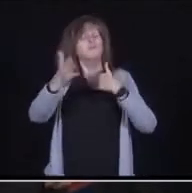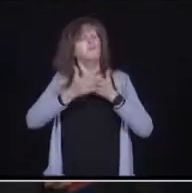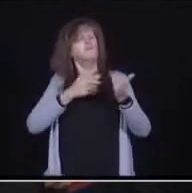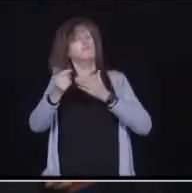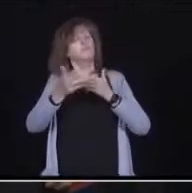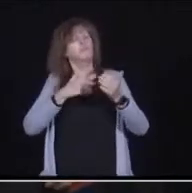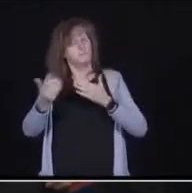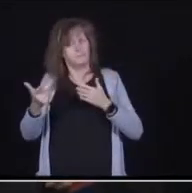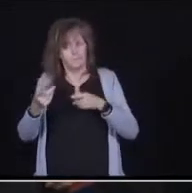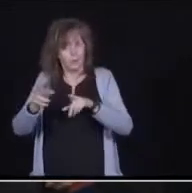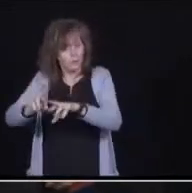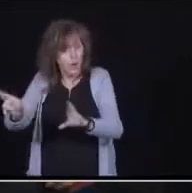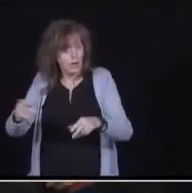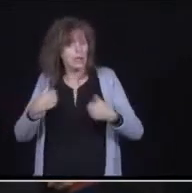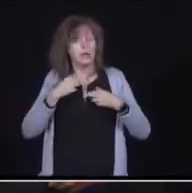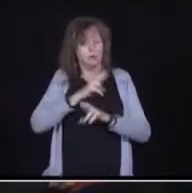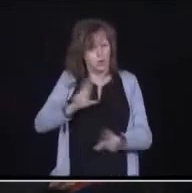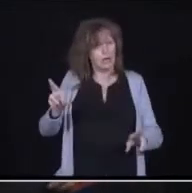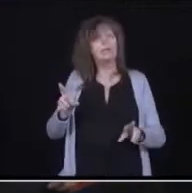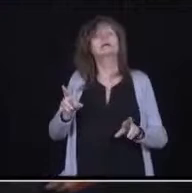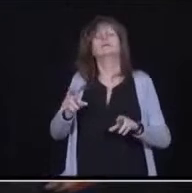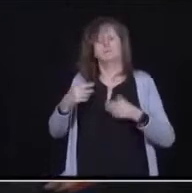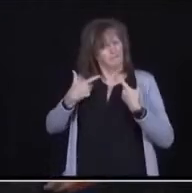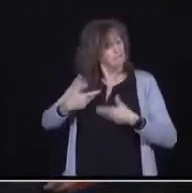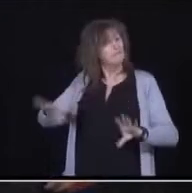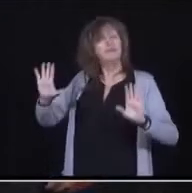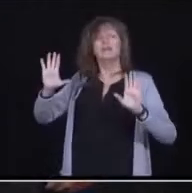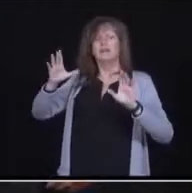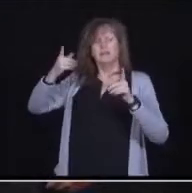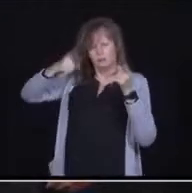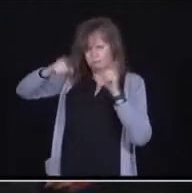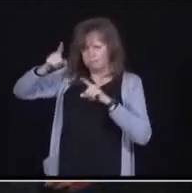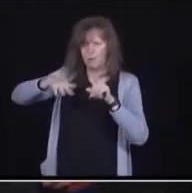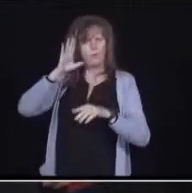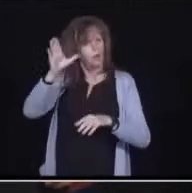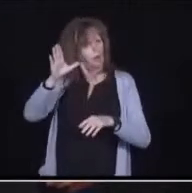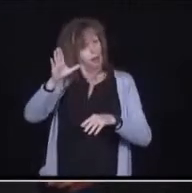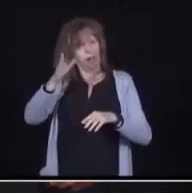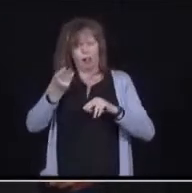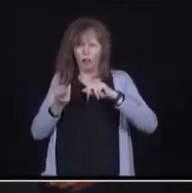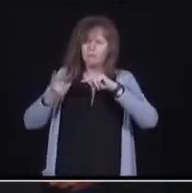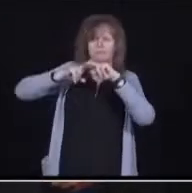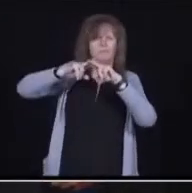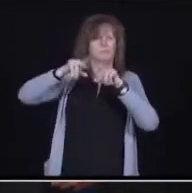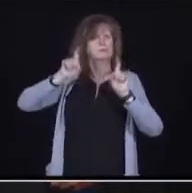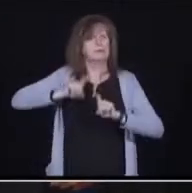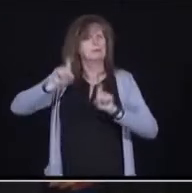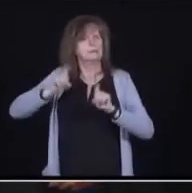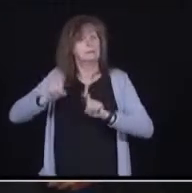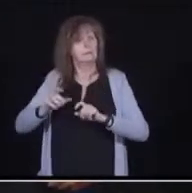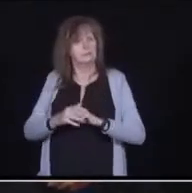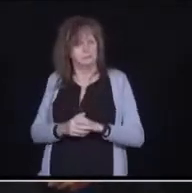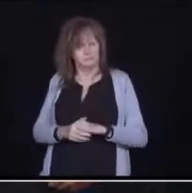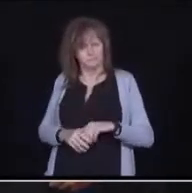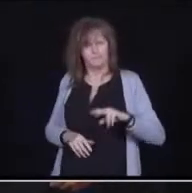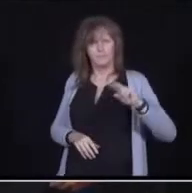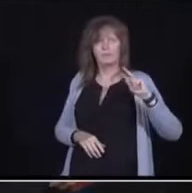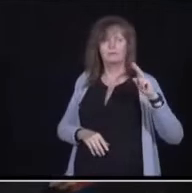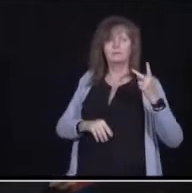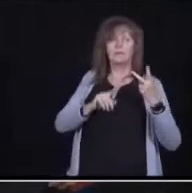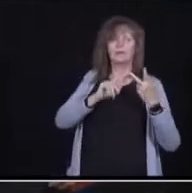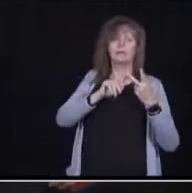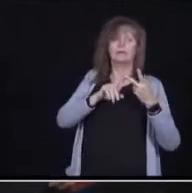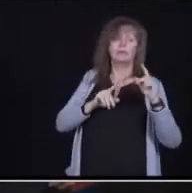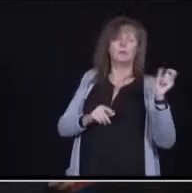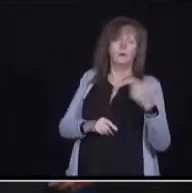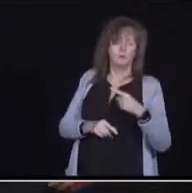and we're just going to ramp up the testing like you've never seen before. Follow up. My next question is for my colleague Brandon